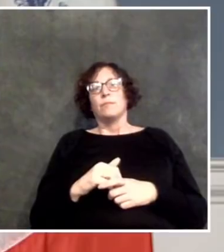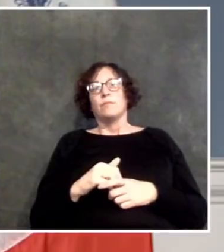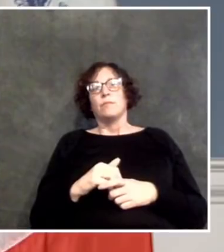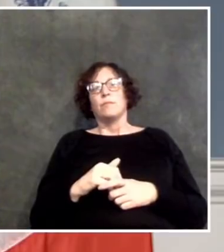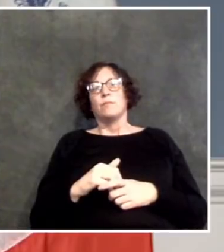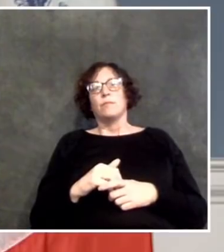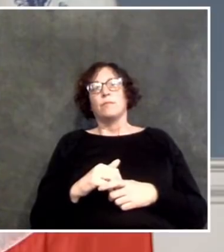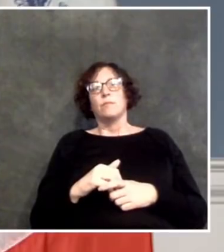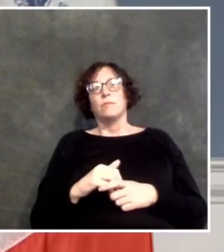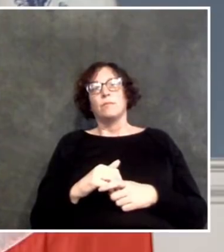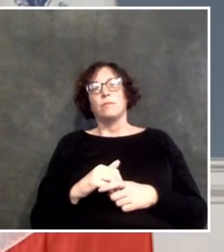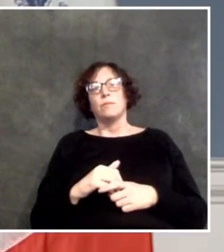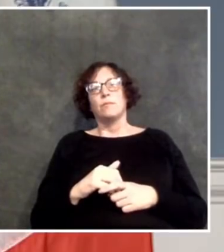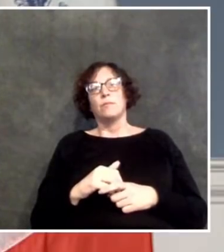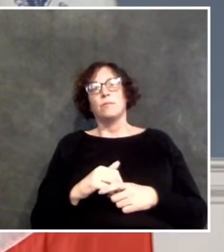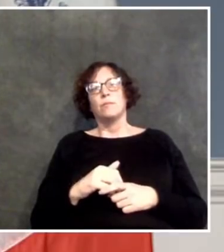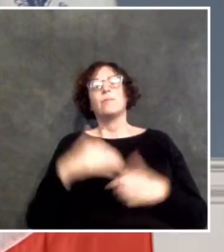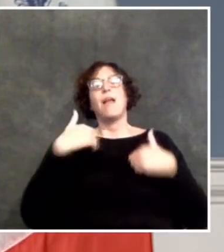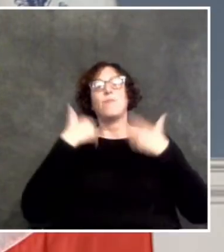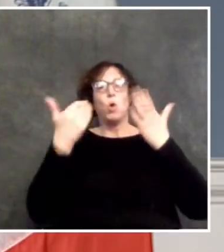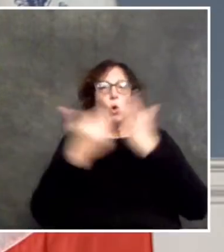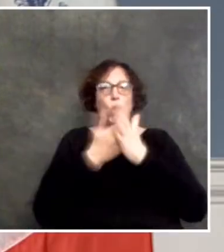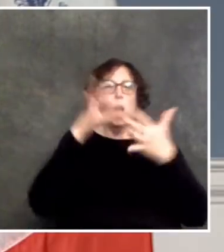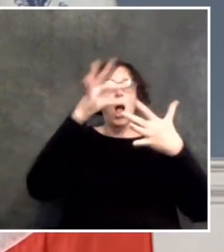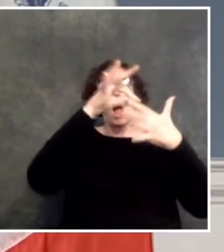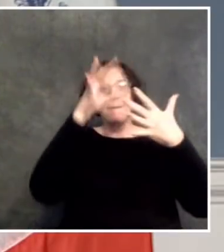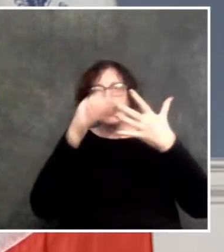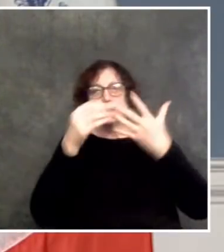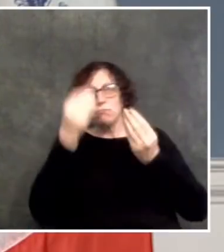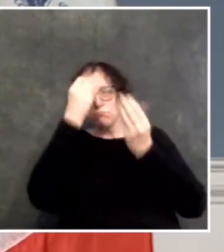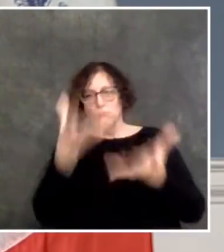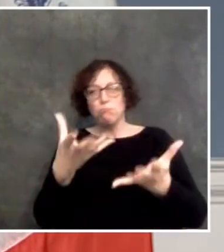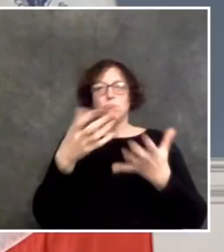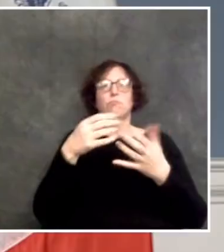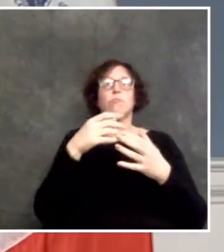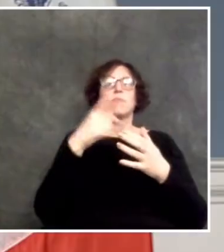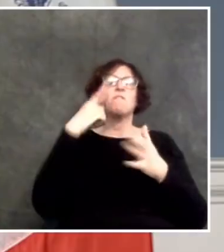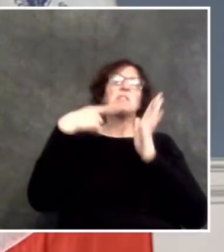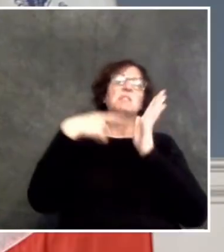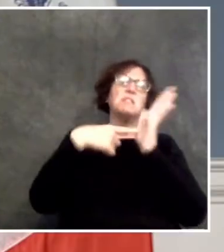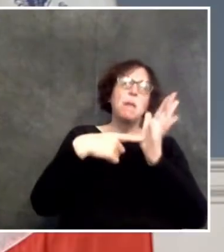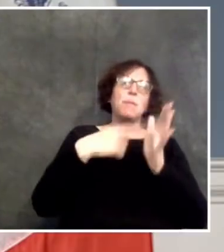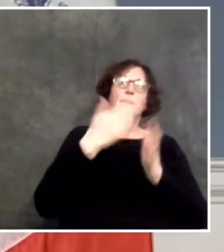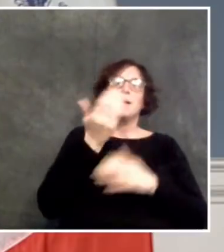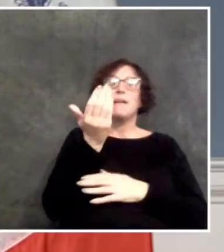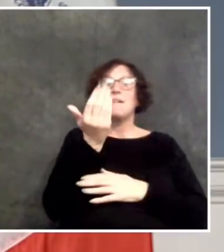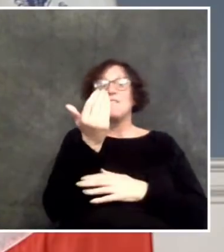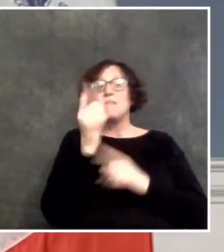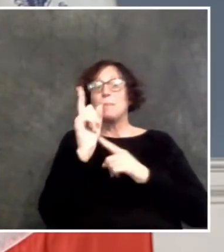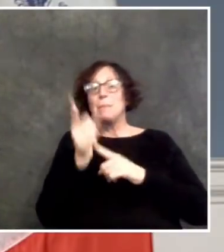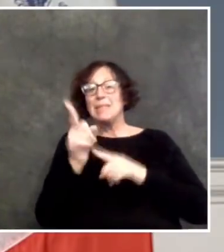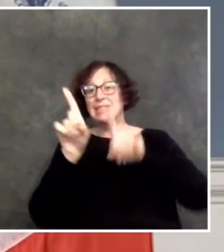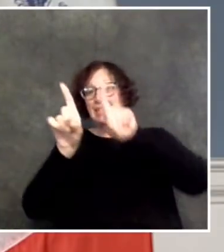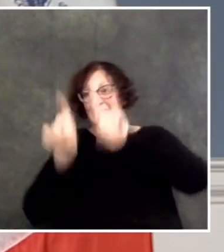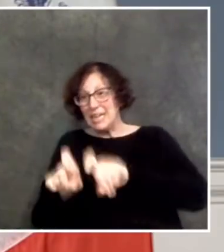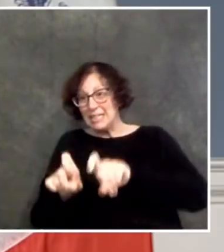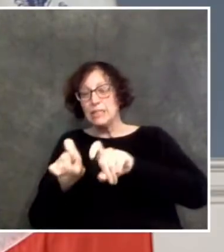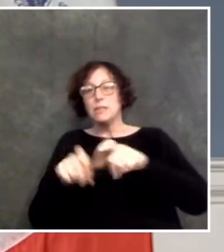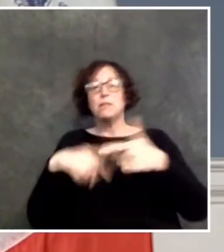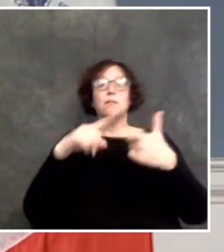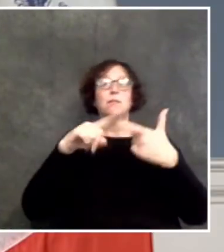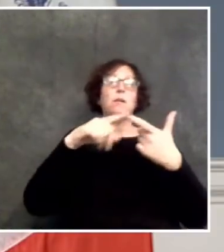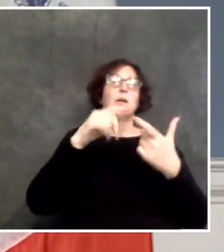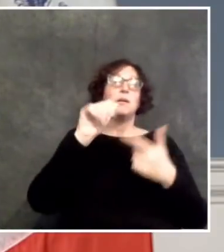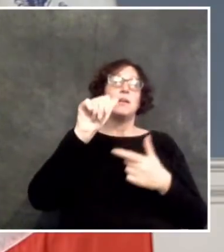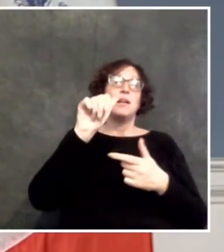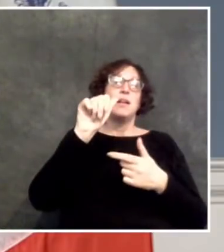the antibody test. There's a lot coming together that could revolutionize the approach and make it much more widespread and much more effective. And